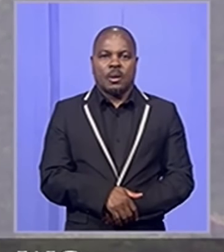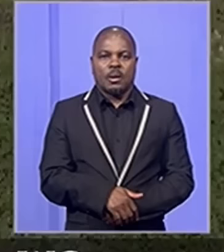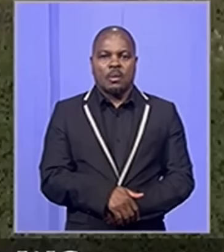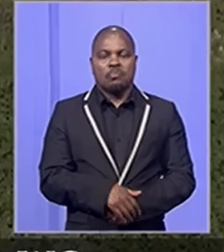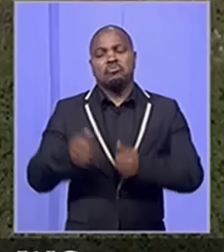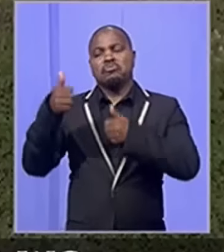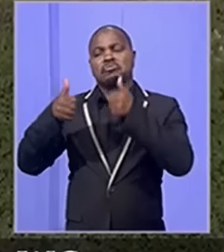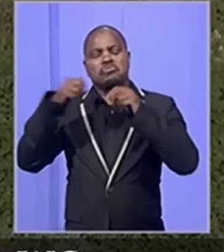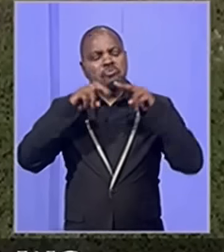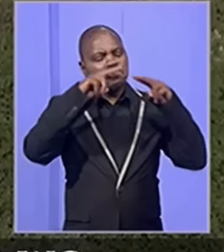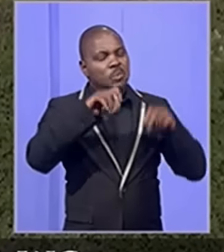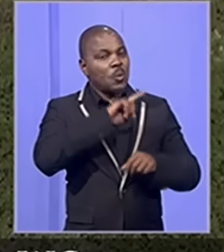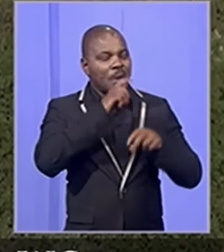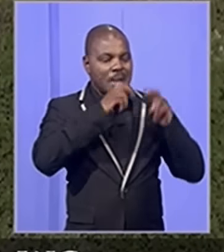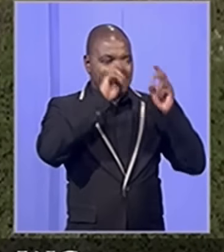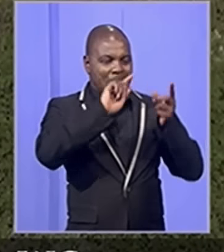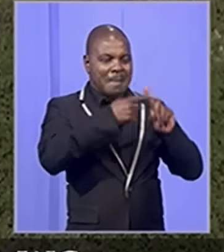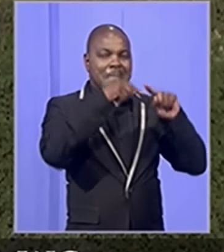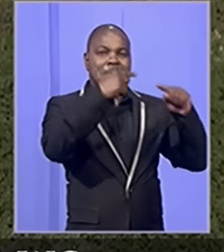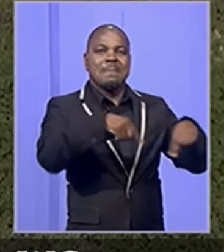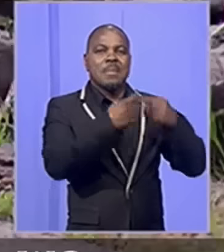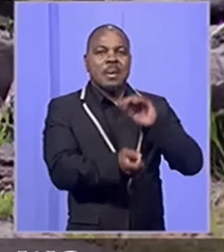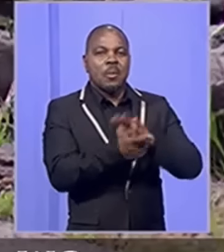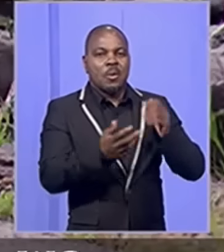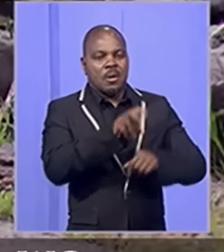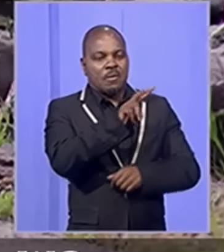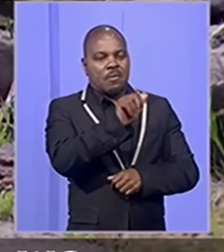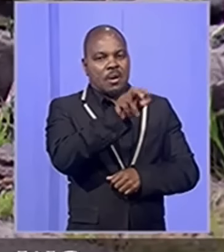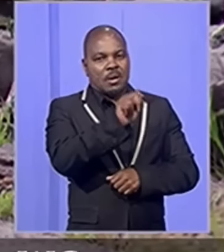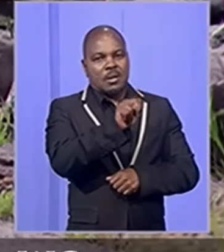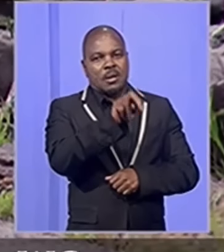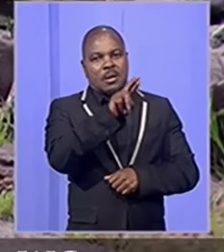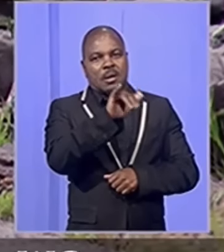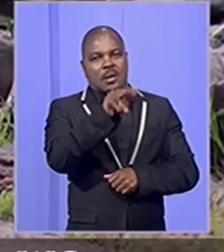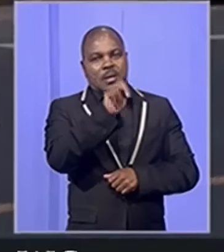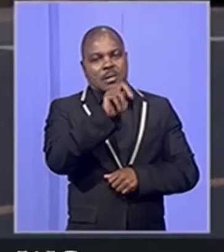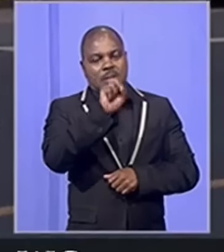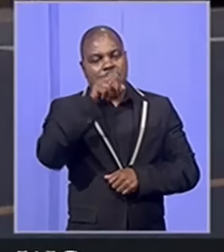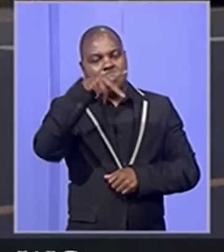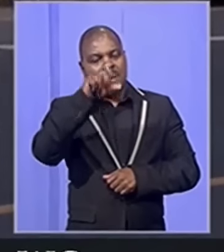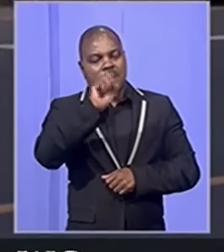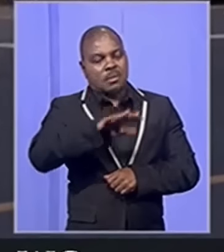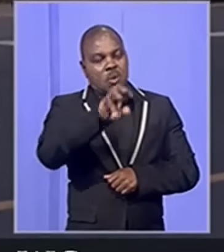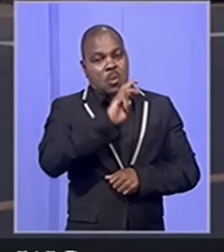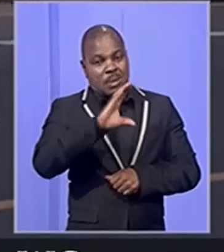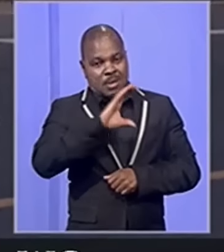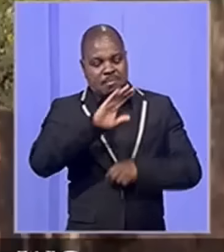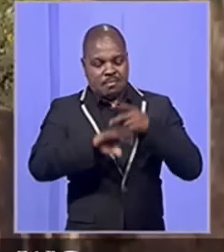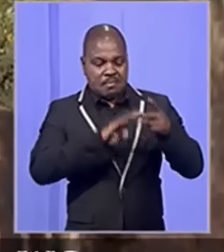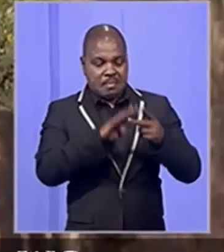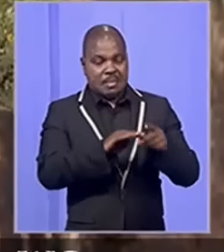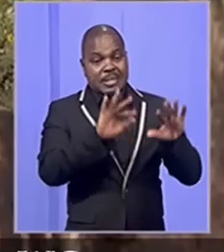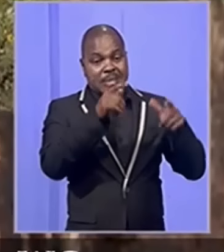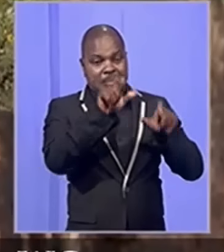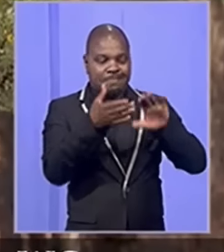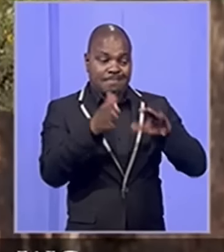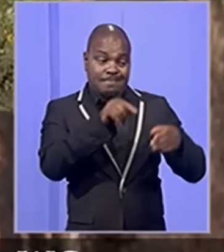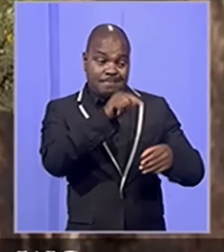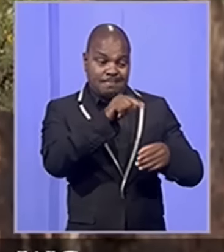Bothati bo batlisisa sebako sa kotsi ya bese e diragetse mo Van Rhyns Pass kwa Western Cape le go latola matshelo a bapagami ba le 10.